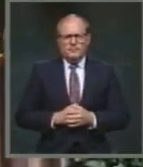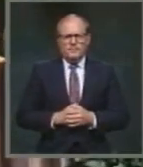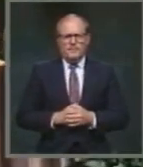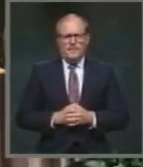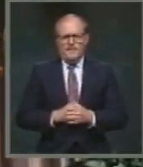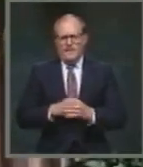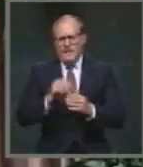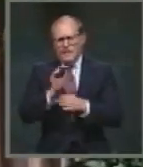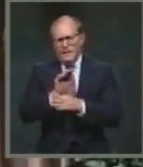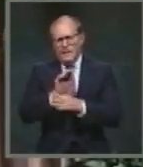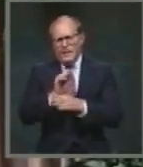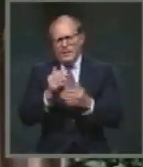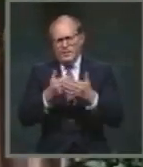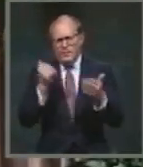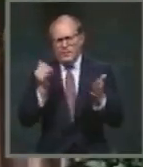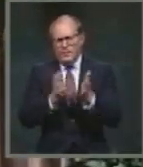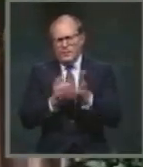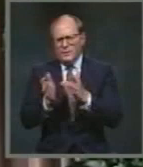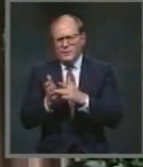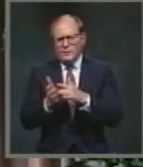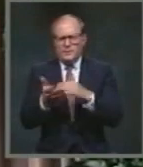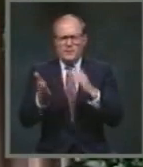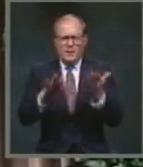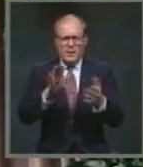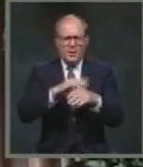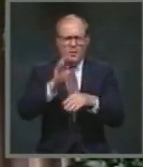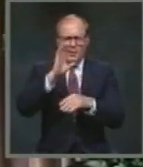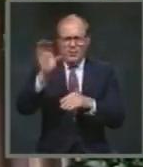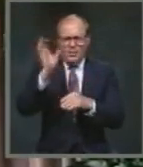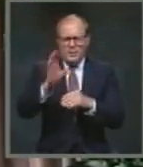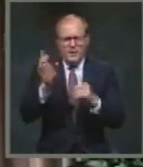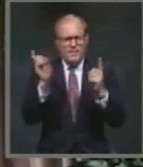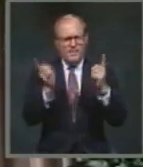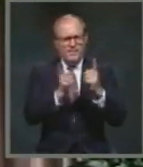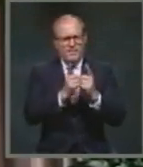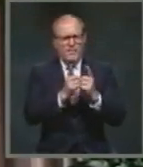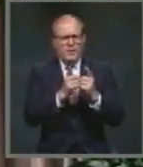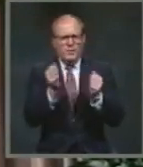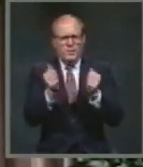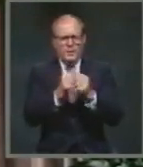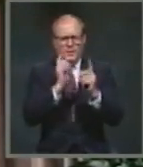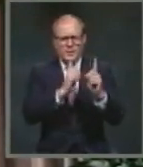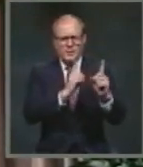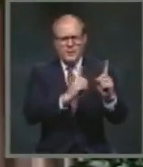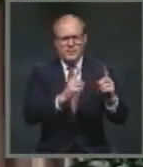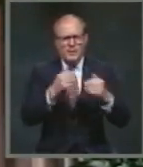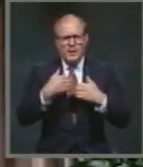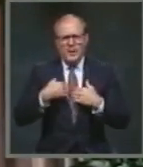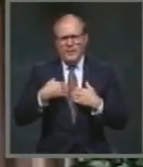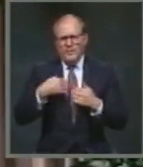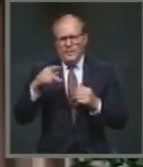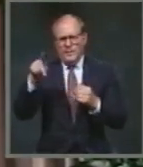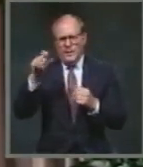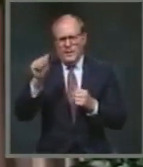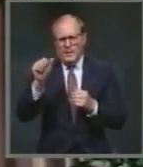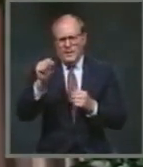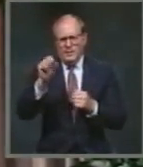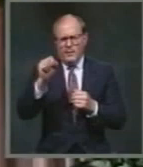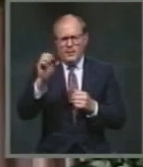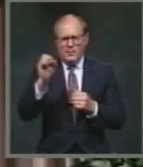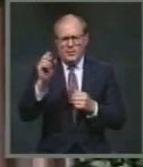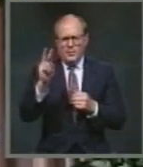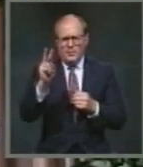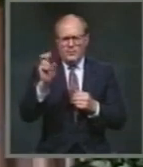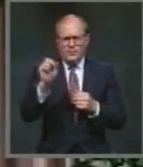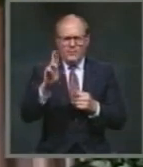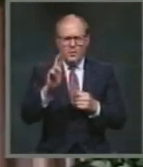The night before our Savior's crucifixion, He assembled with His disciples to observe the Passover Supper, which was an annual feast of the Jews in